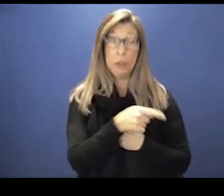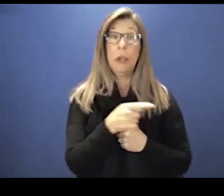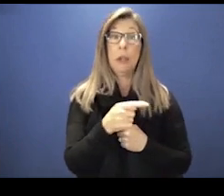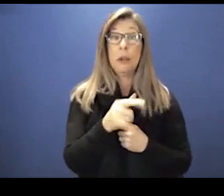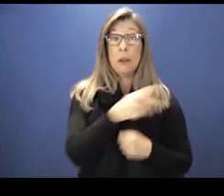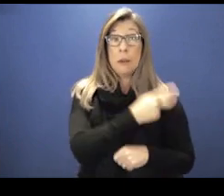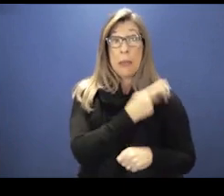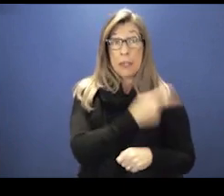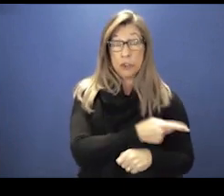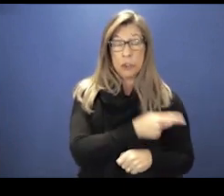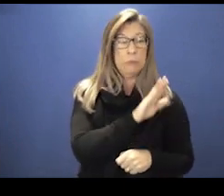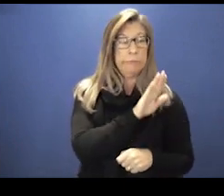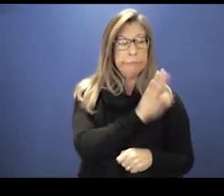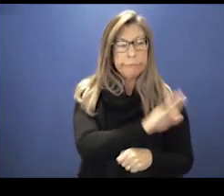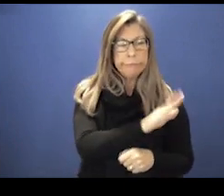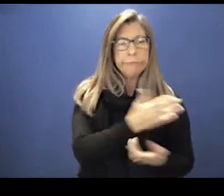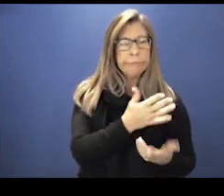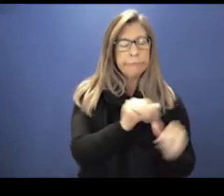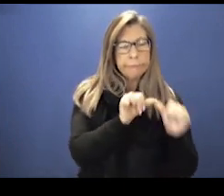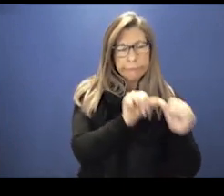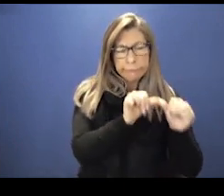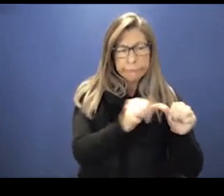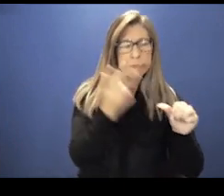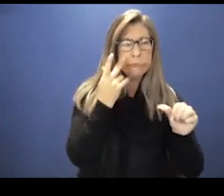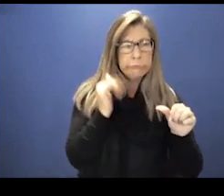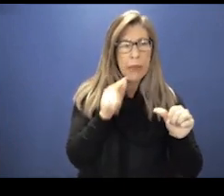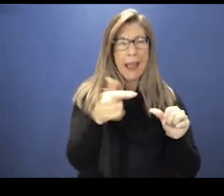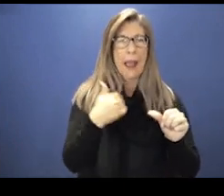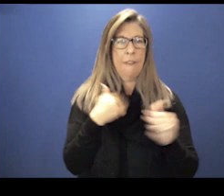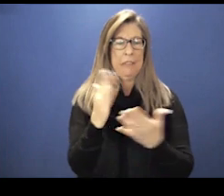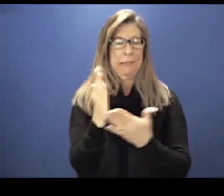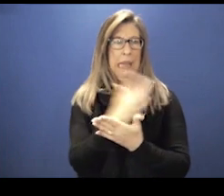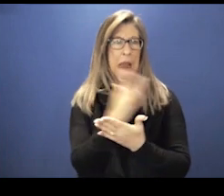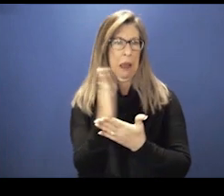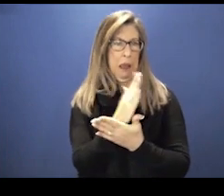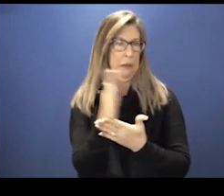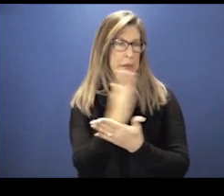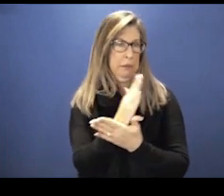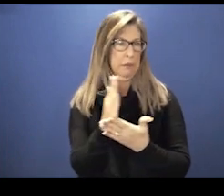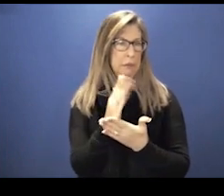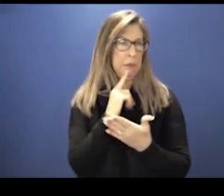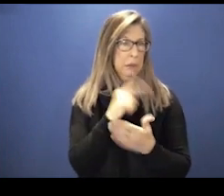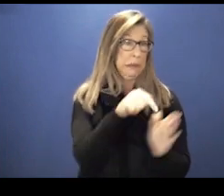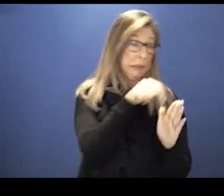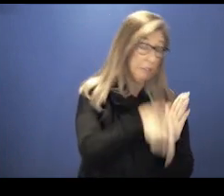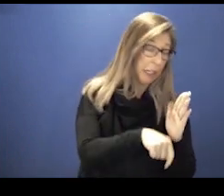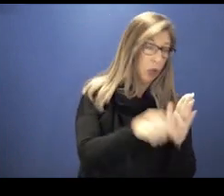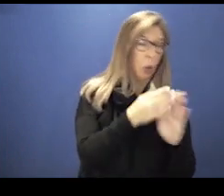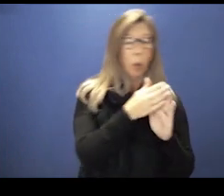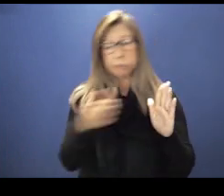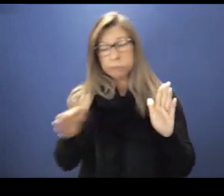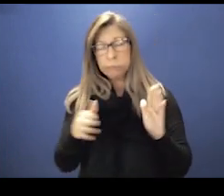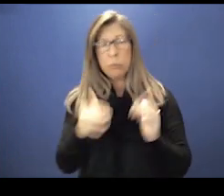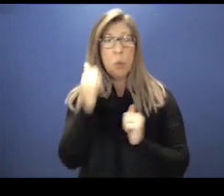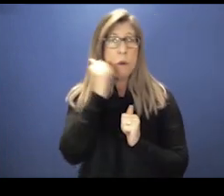are required, Likert scales are provided for frequency and/or severity assessments.